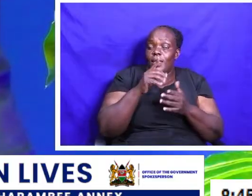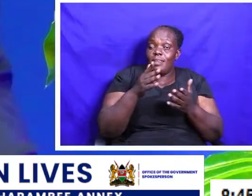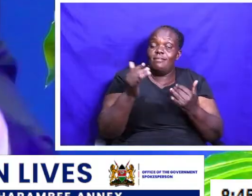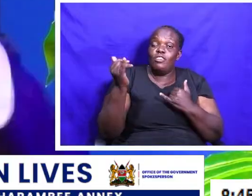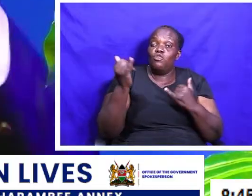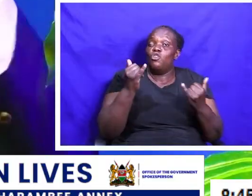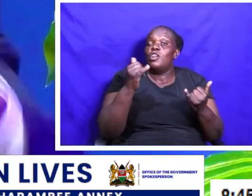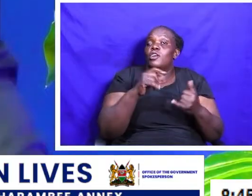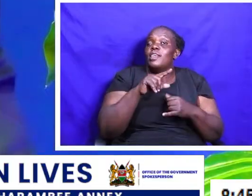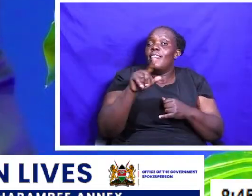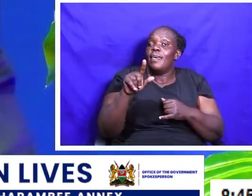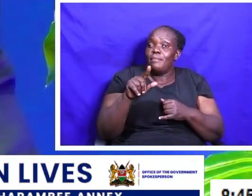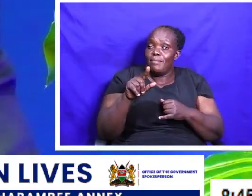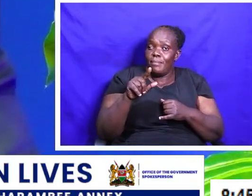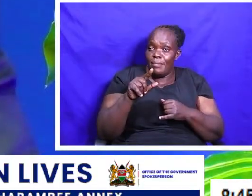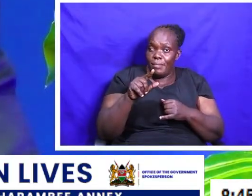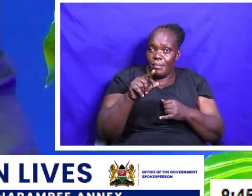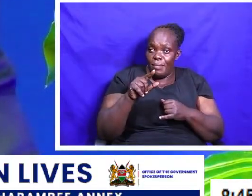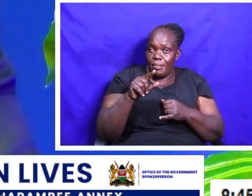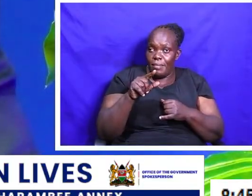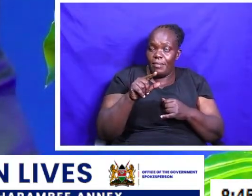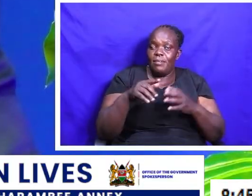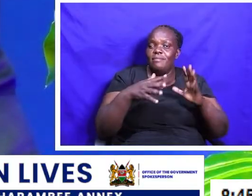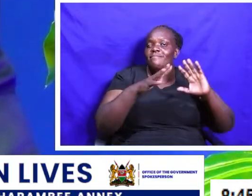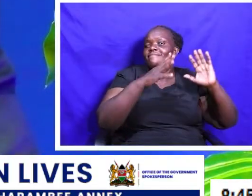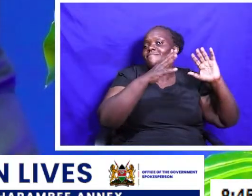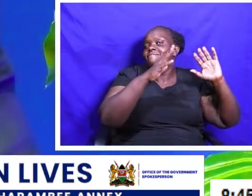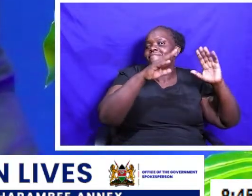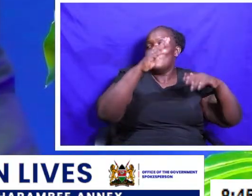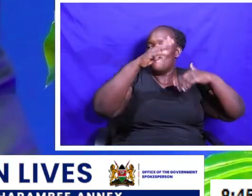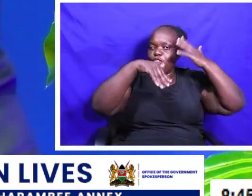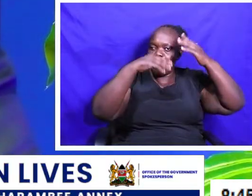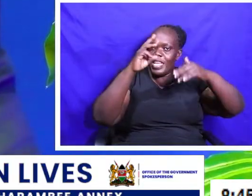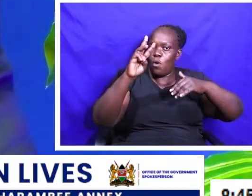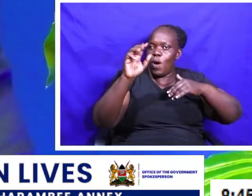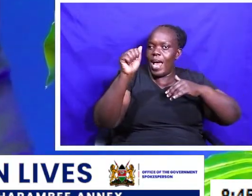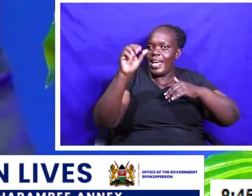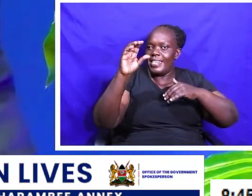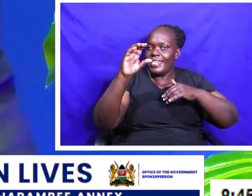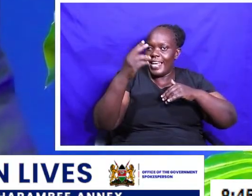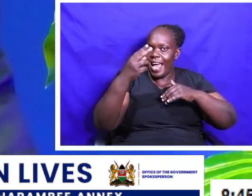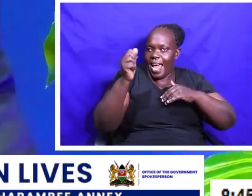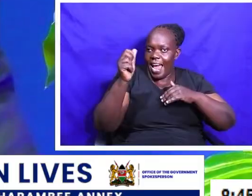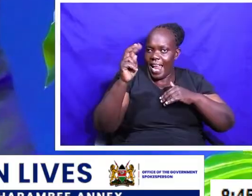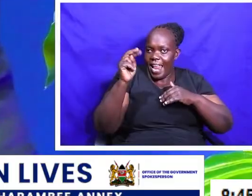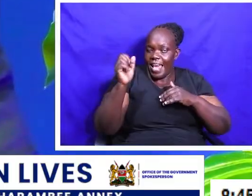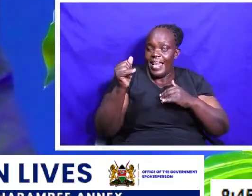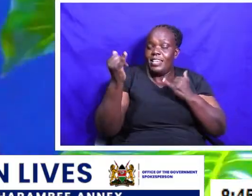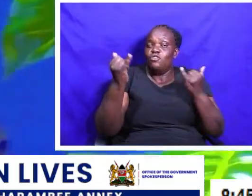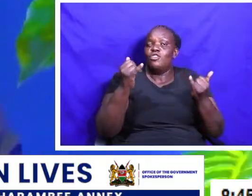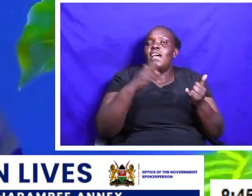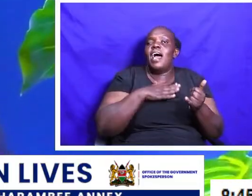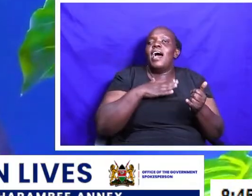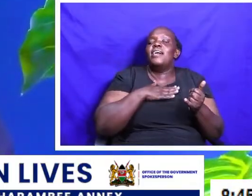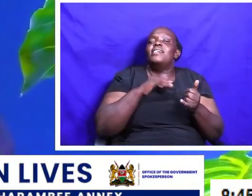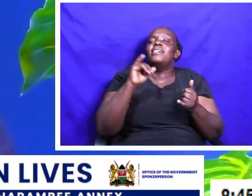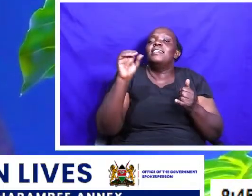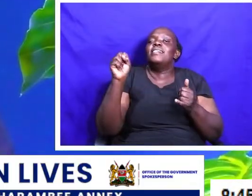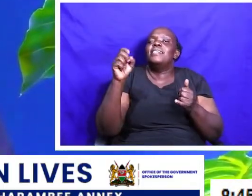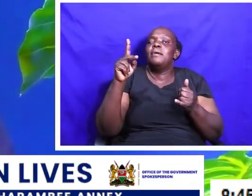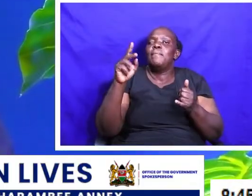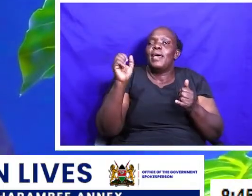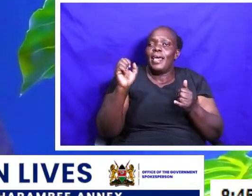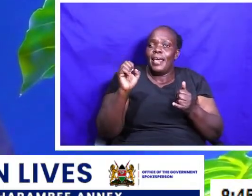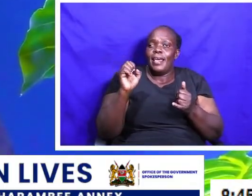So he introduced us. That Professor Wachana, wherever you are, when you let him say. He introduced us to